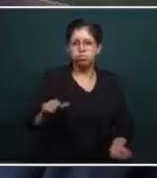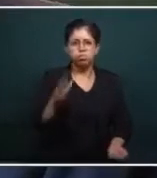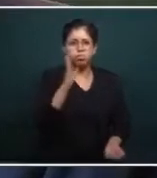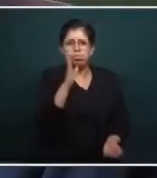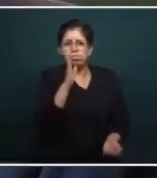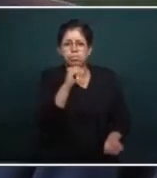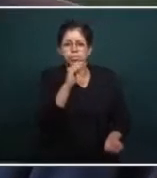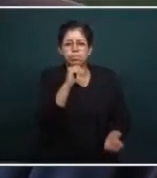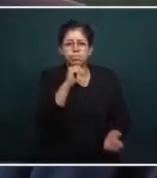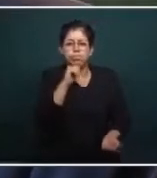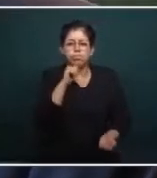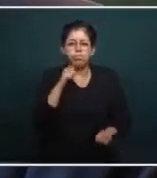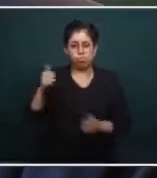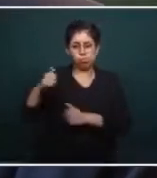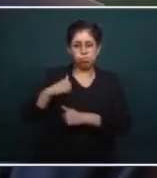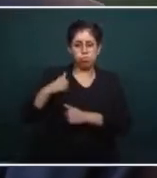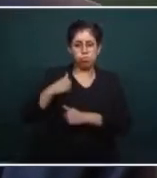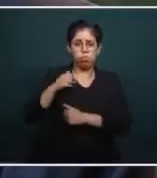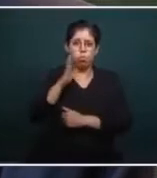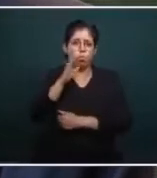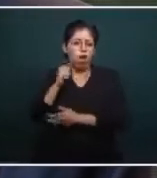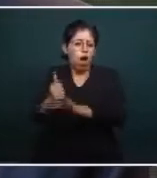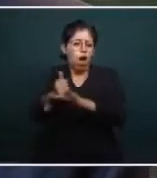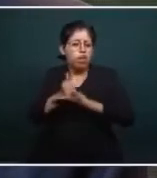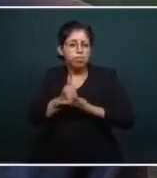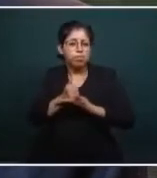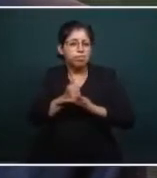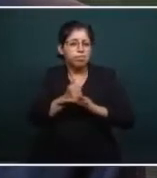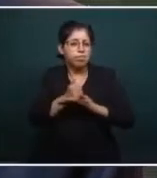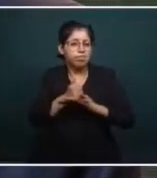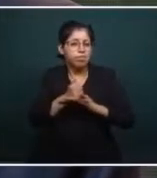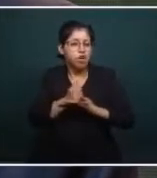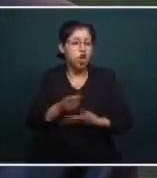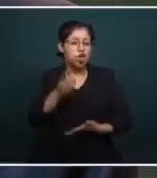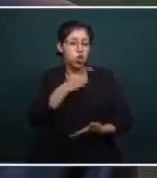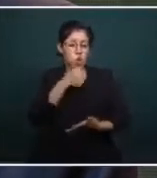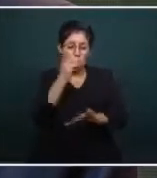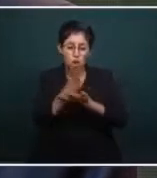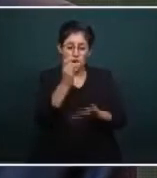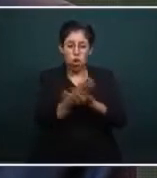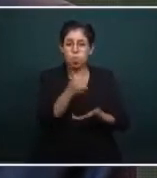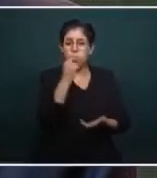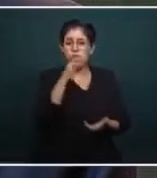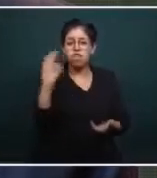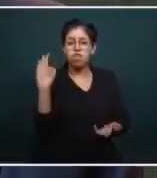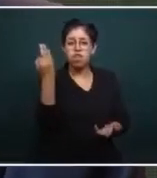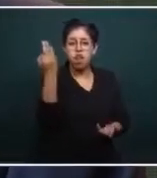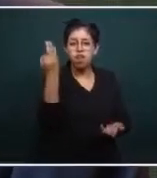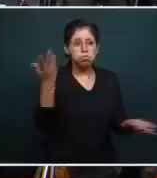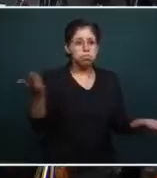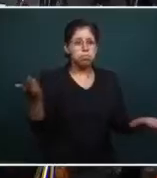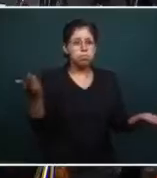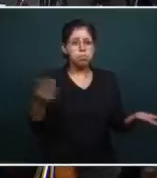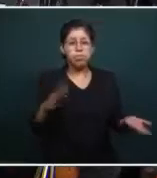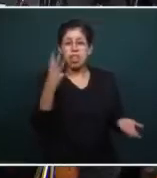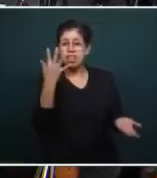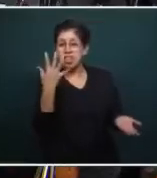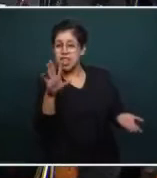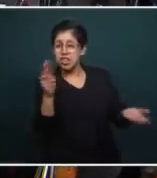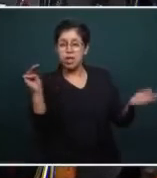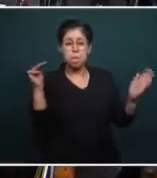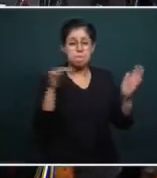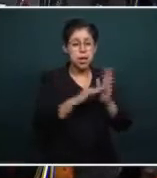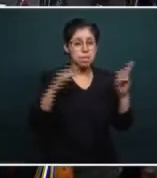marginal solo legal. se podía contar You could con only la use Policía Federal, the federal government en realidad con police 10,000 efectivos